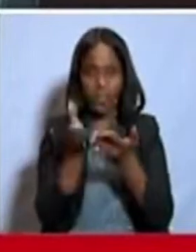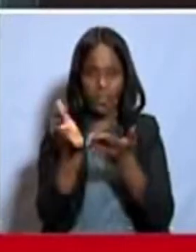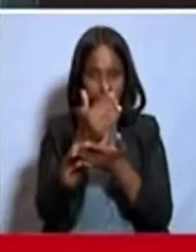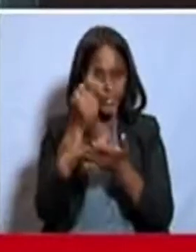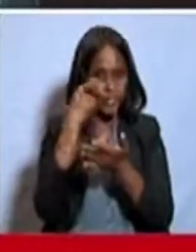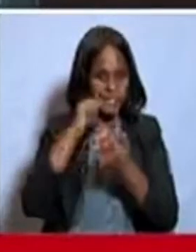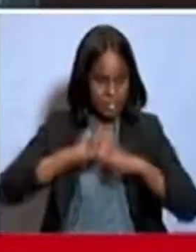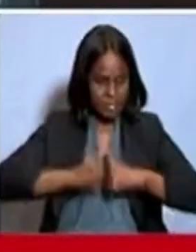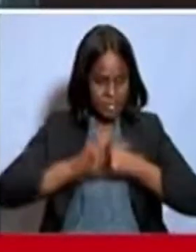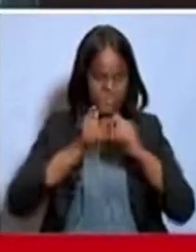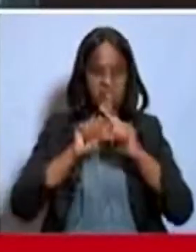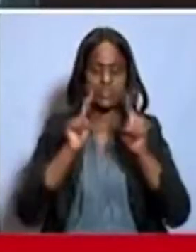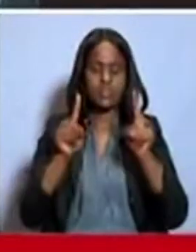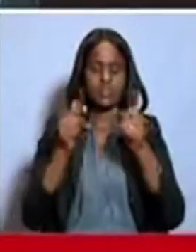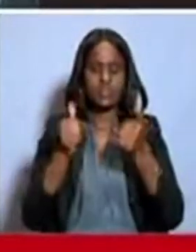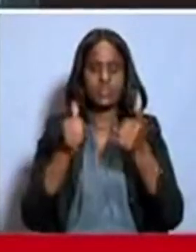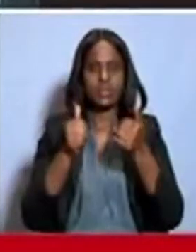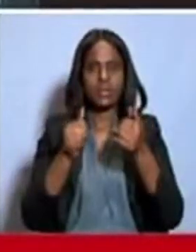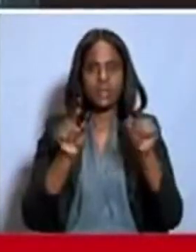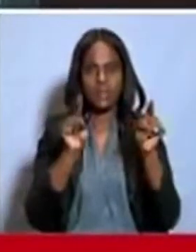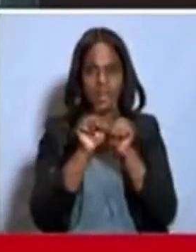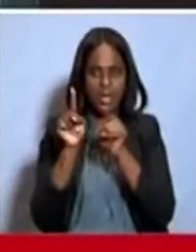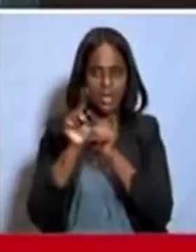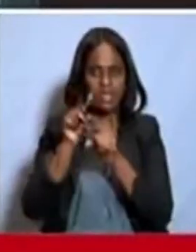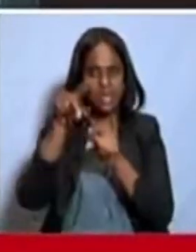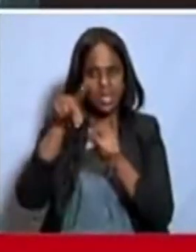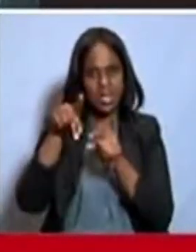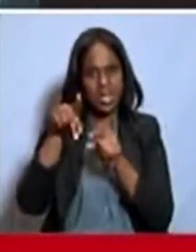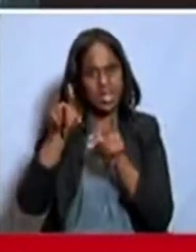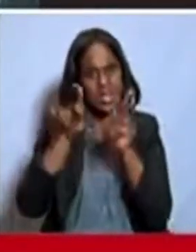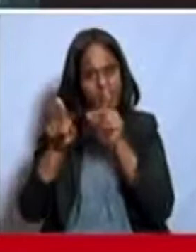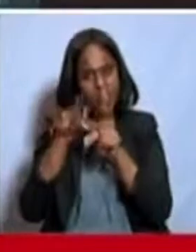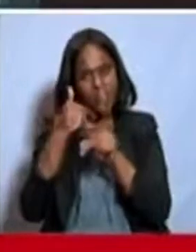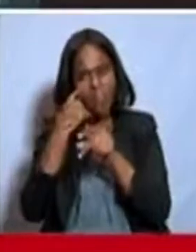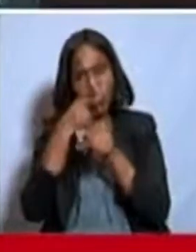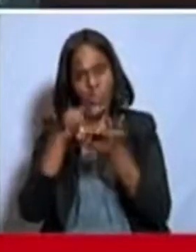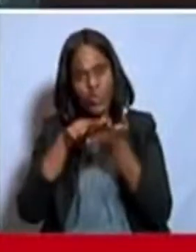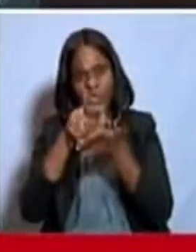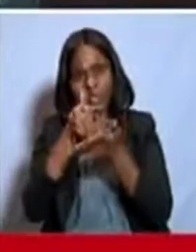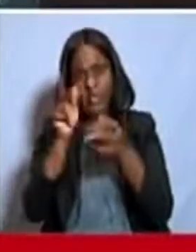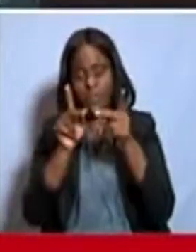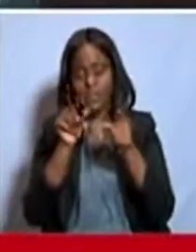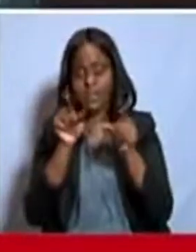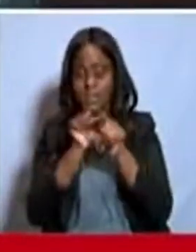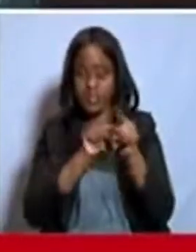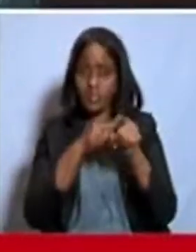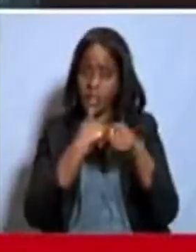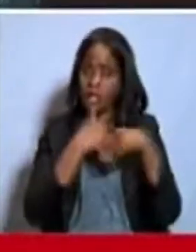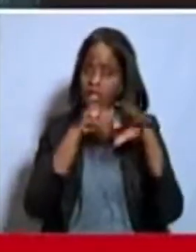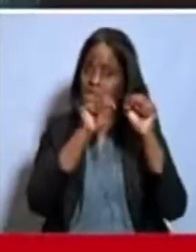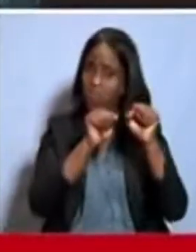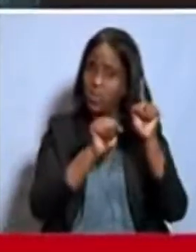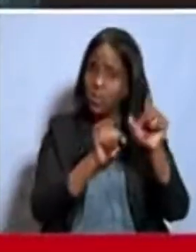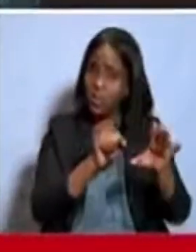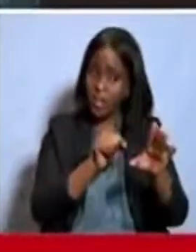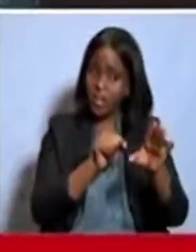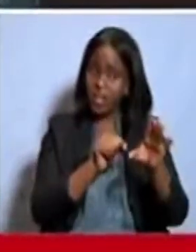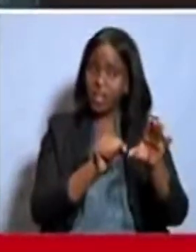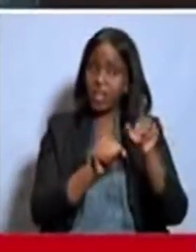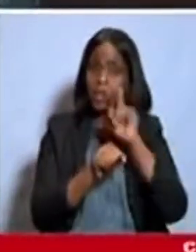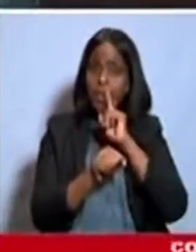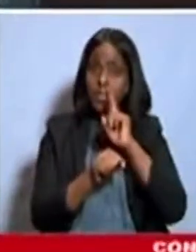for themselves but as proxies? And further also, was there confirmation that the